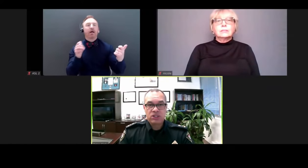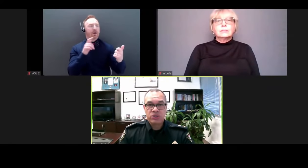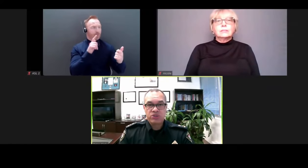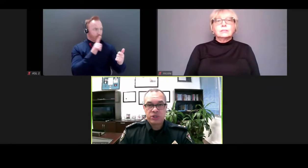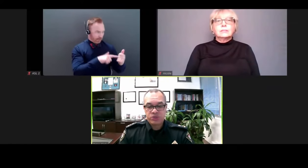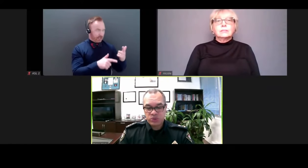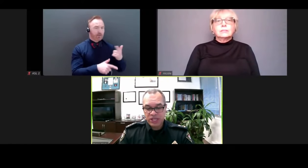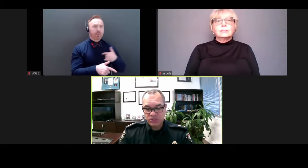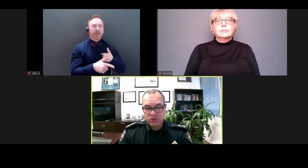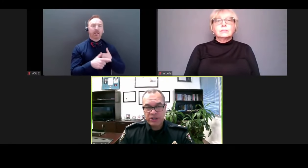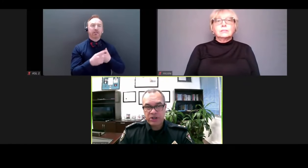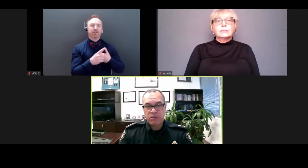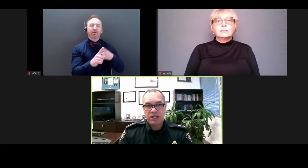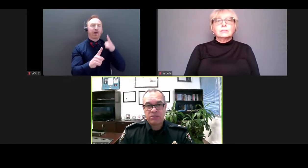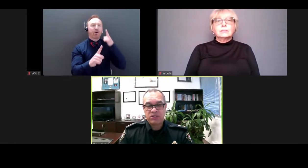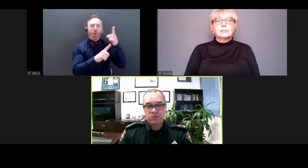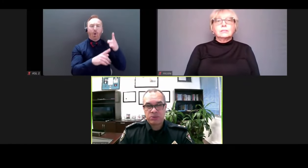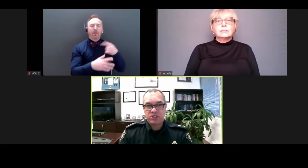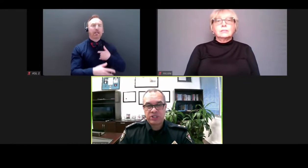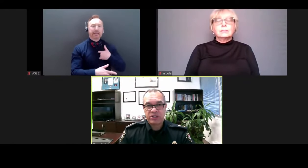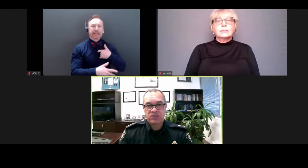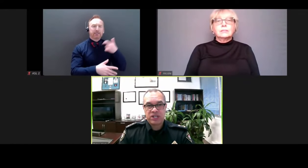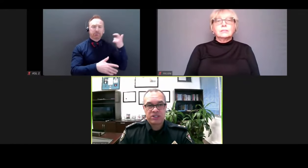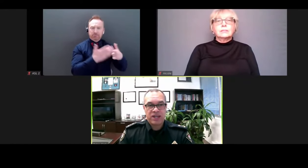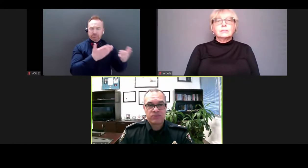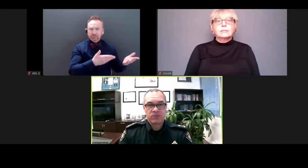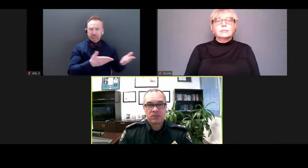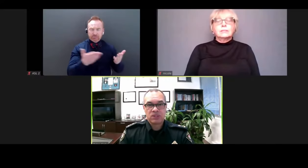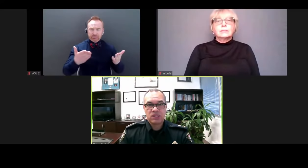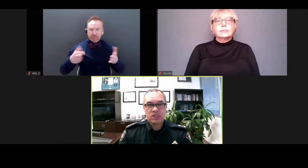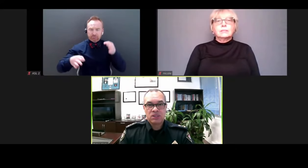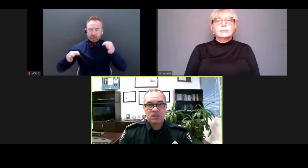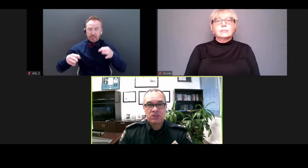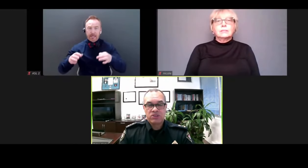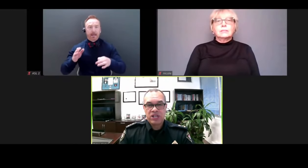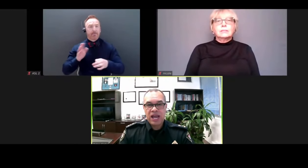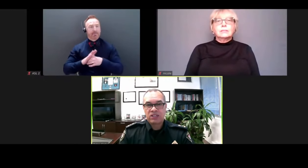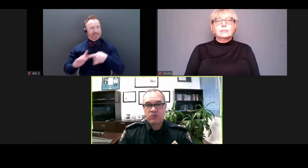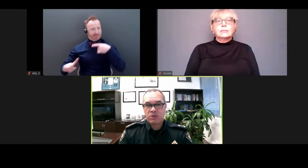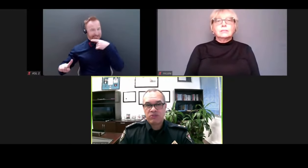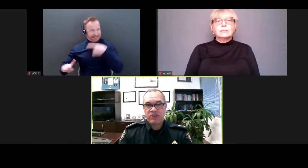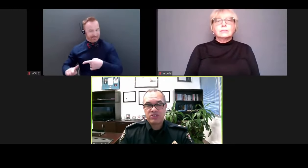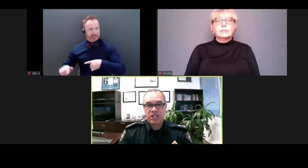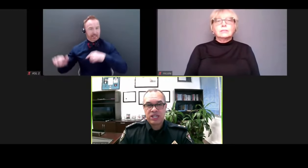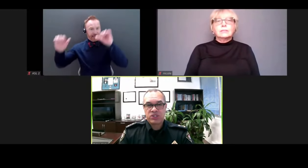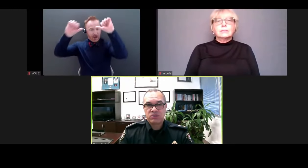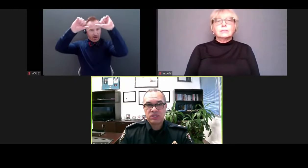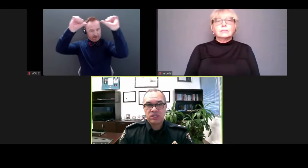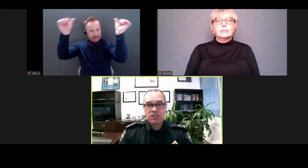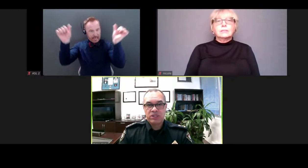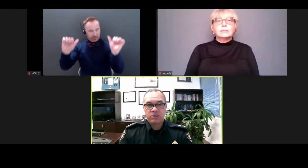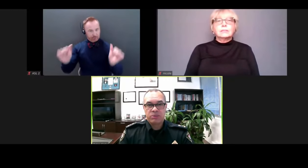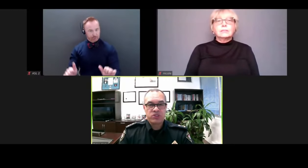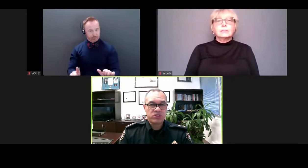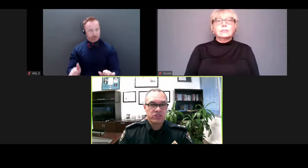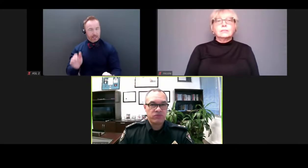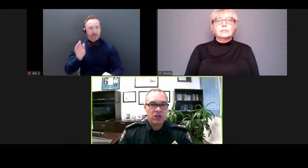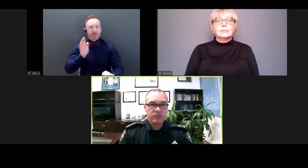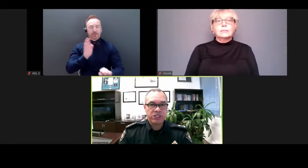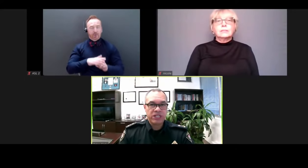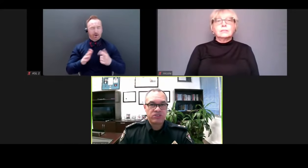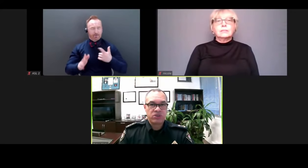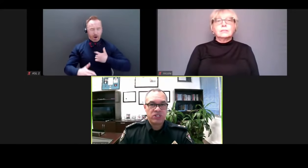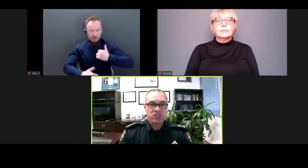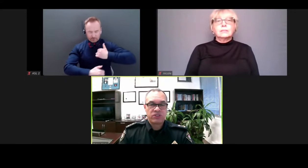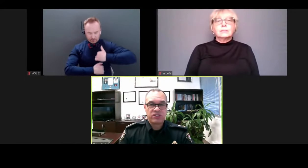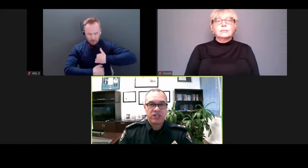That includes those who desecrated our monuments and particularly the cenotaph. There is an active criminal investigation into the persons involved in